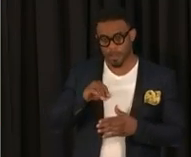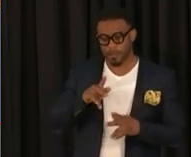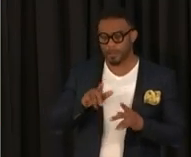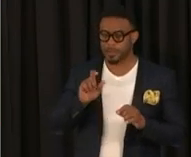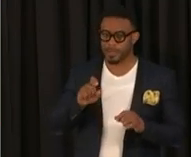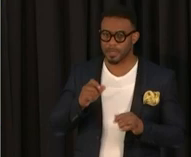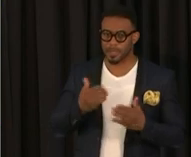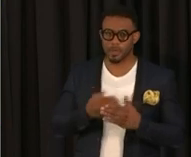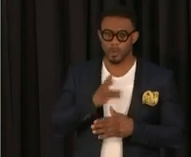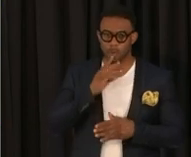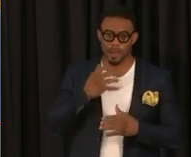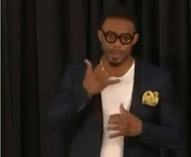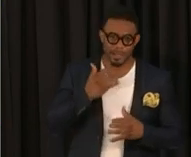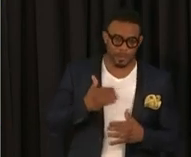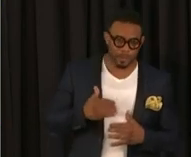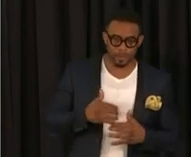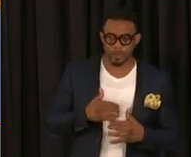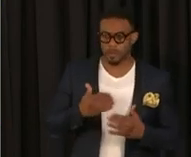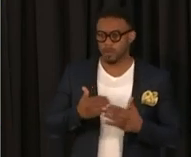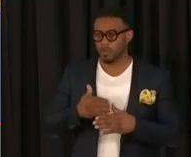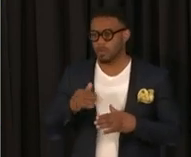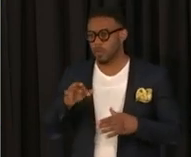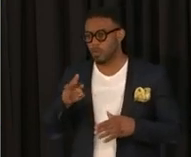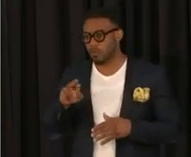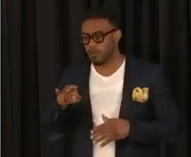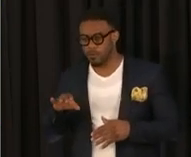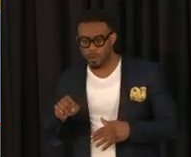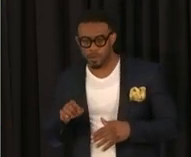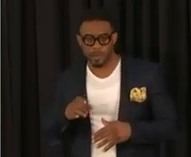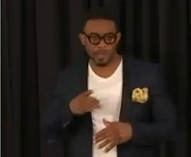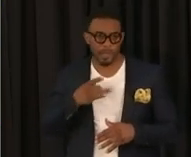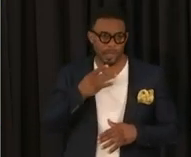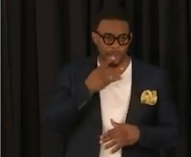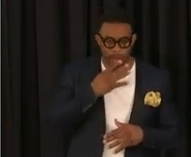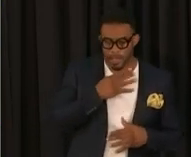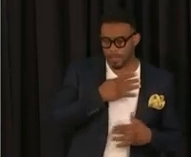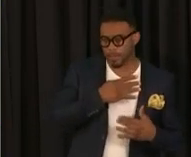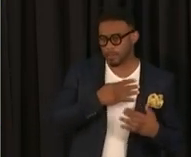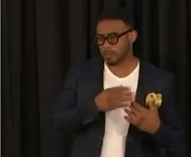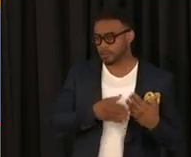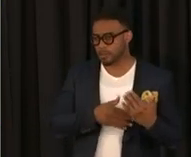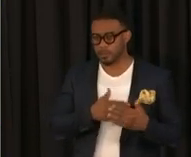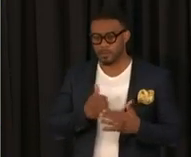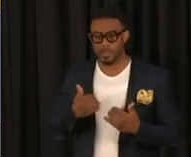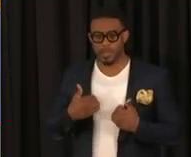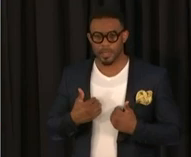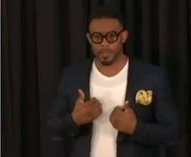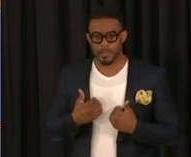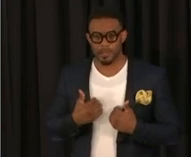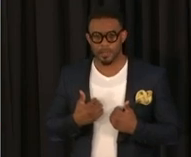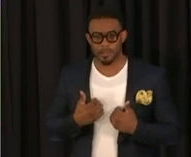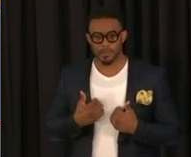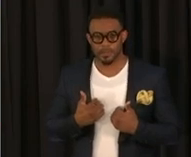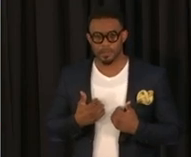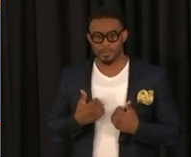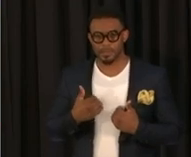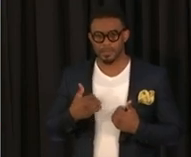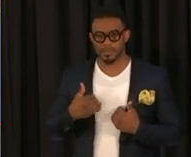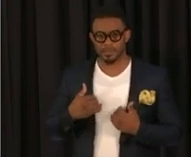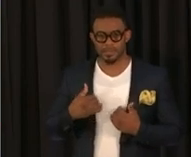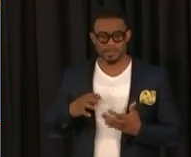condos, people need a new water heater, a new furnace, lighting. We have